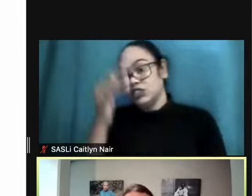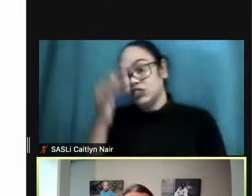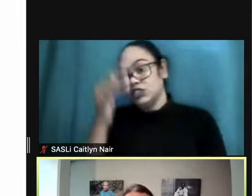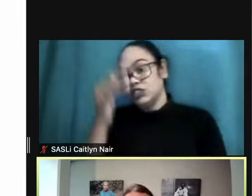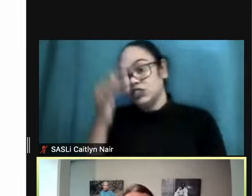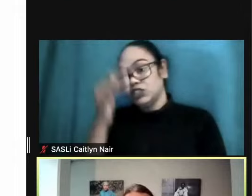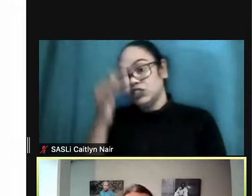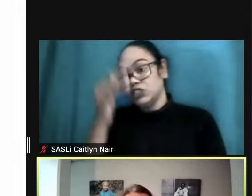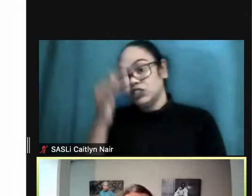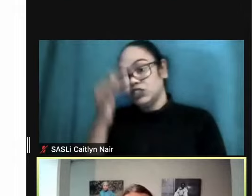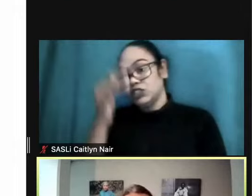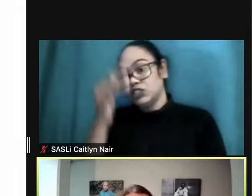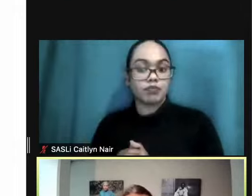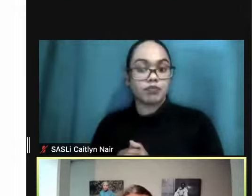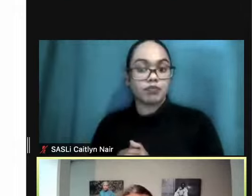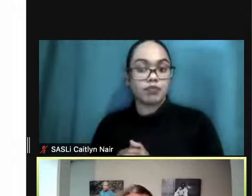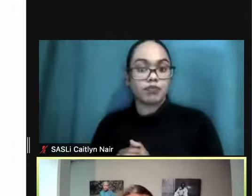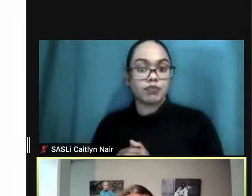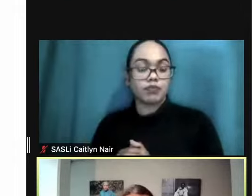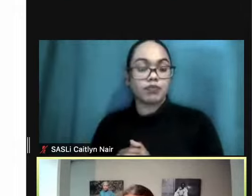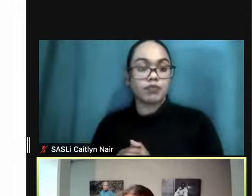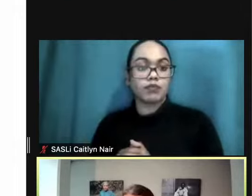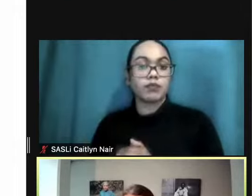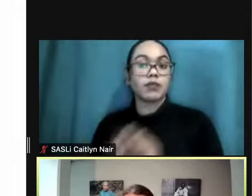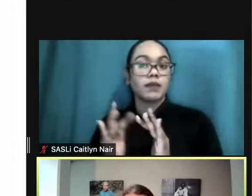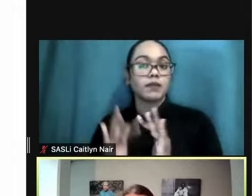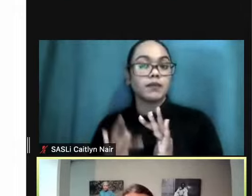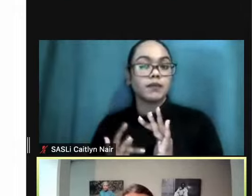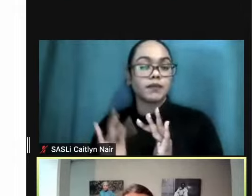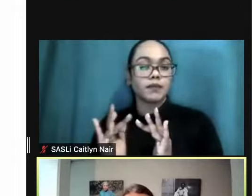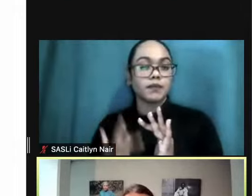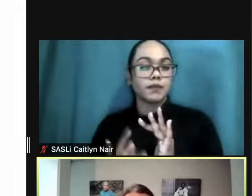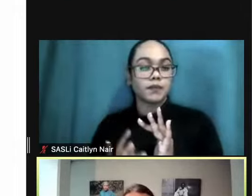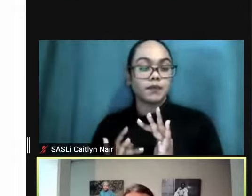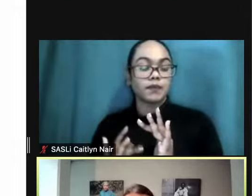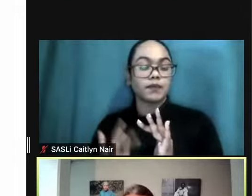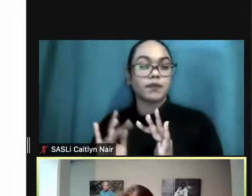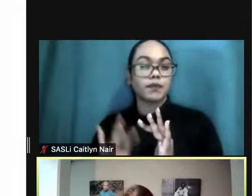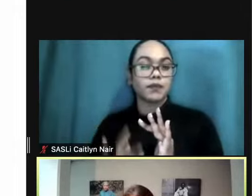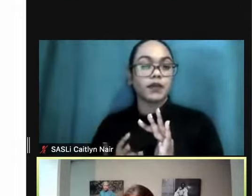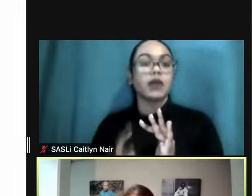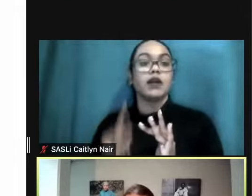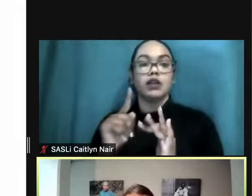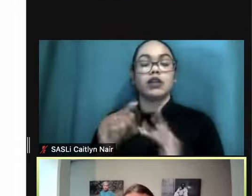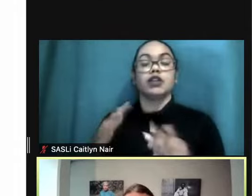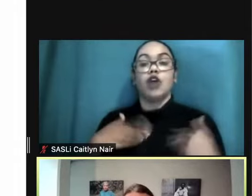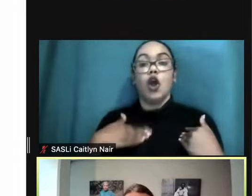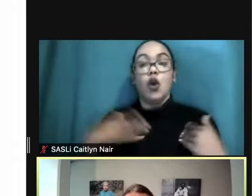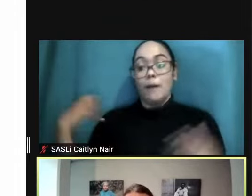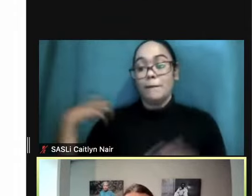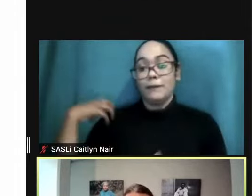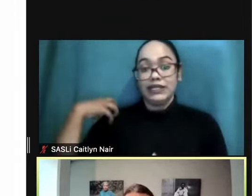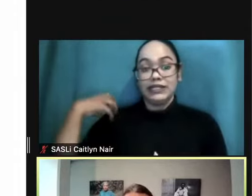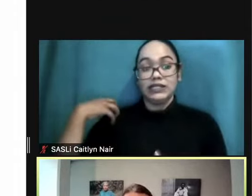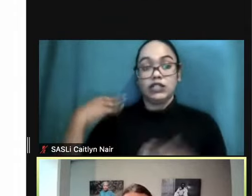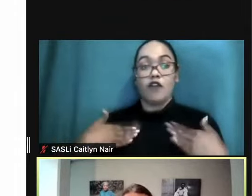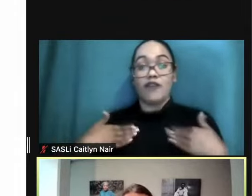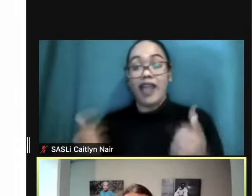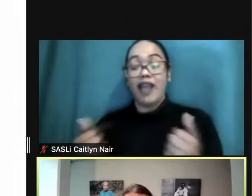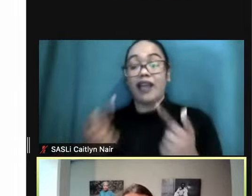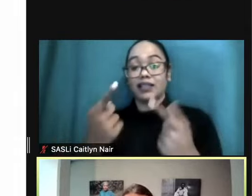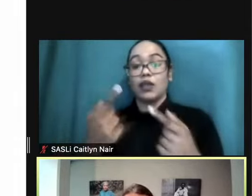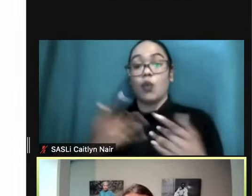transmissibility. We can see that variant potentially spreading very fast, as the Minister of Health highlight the number of cases